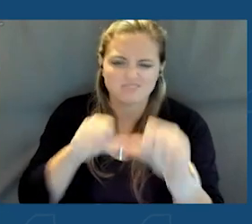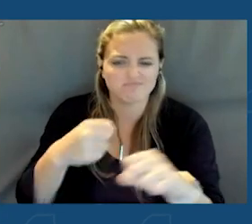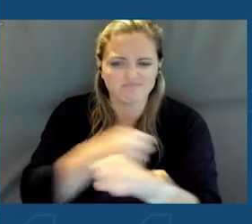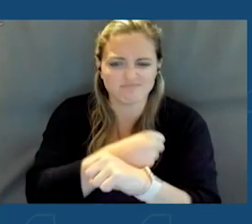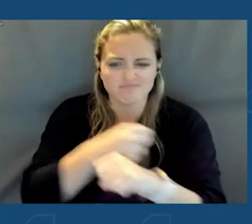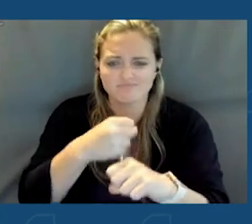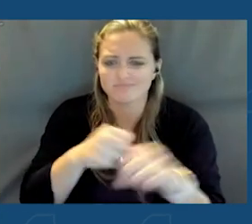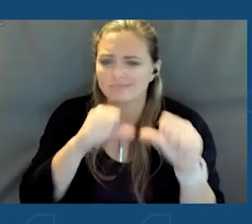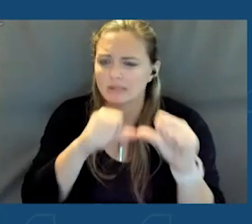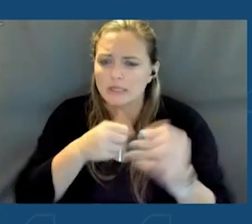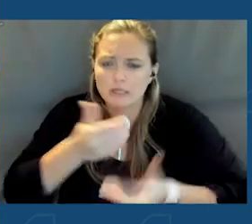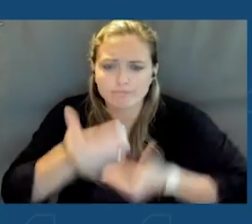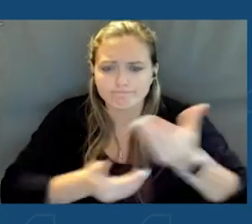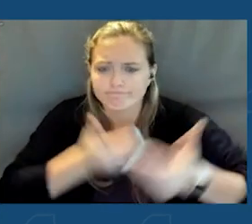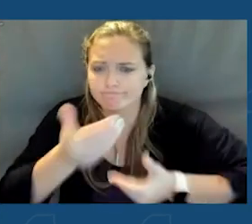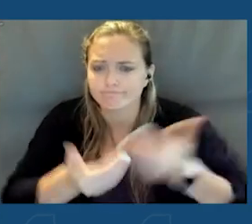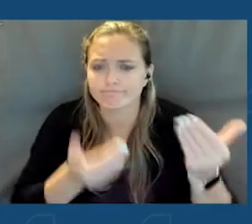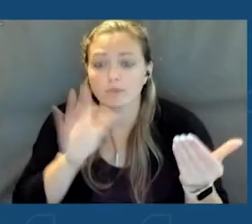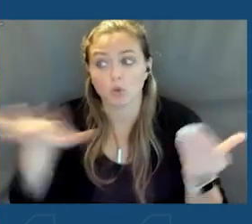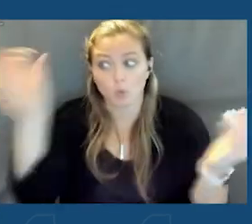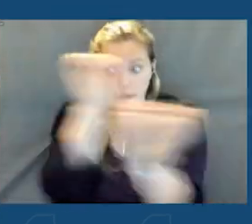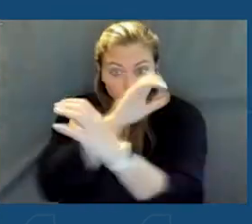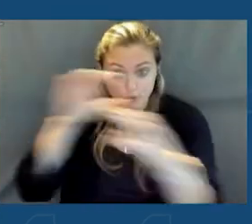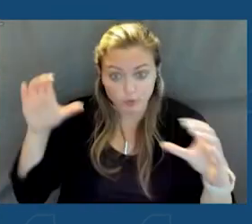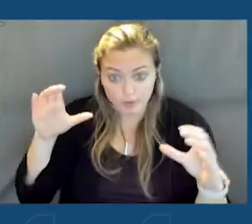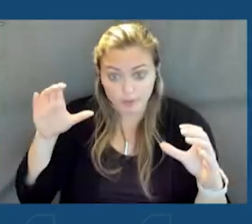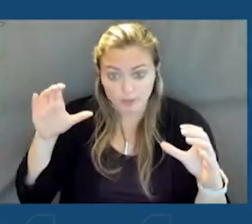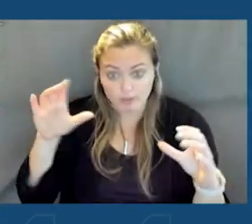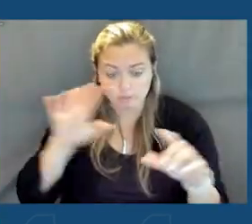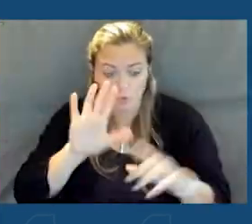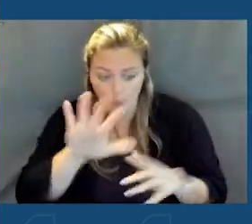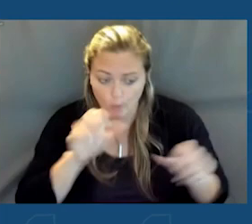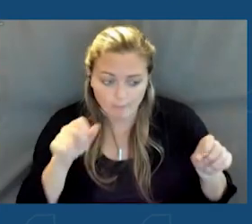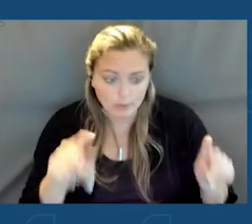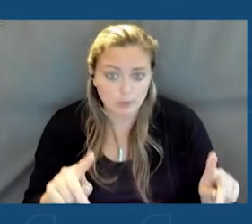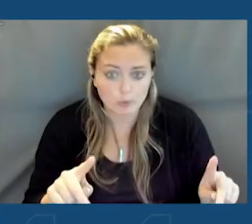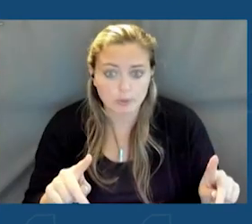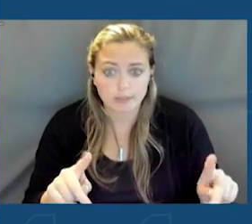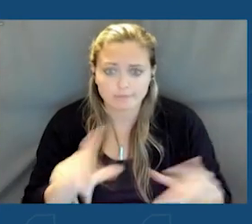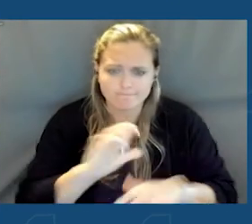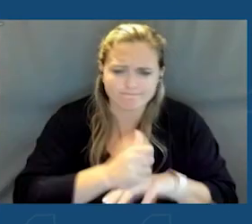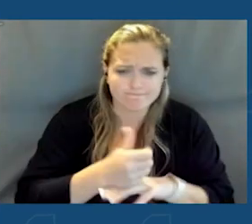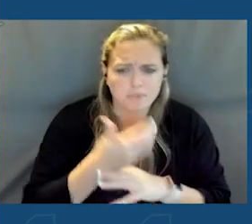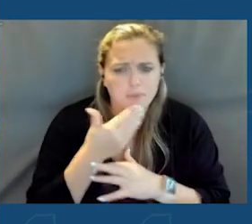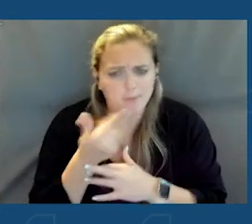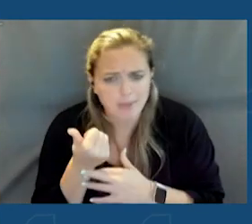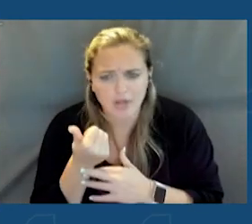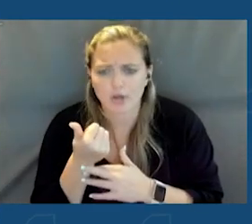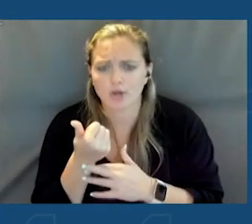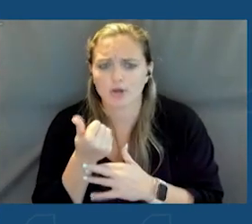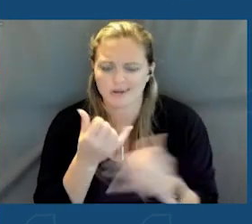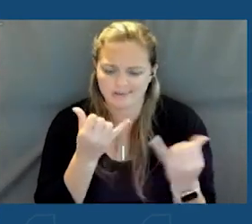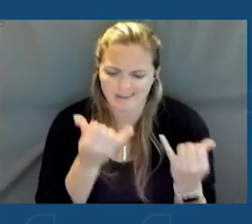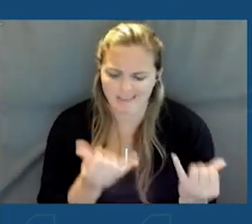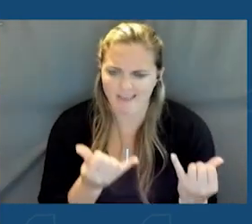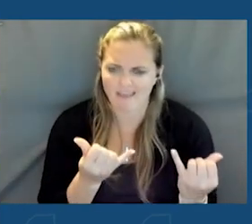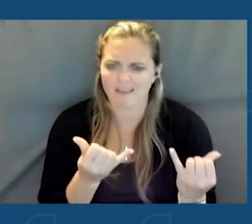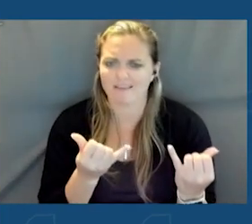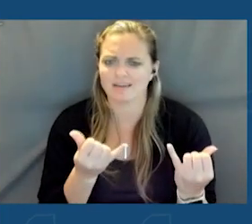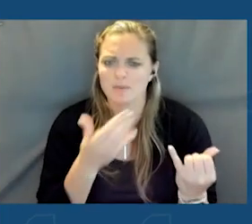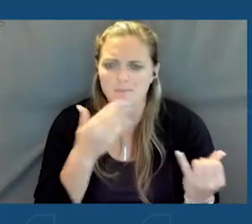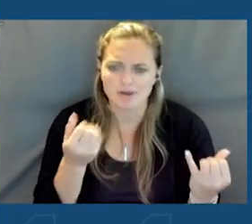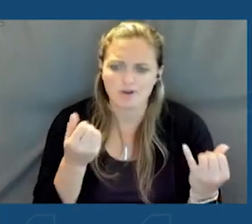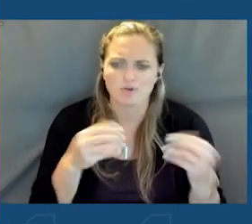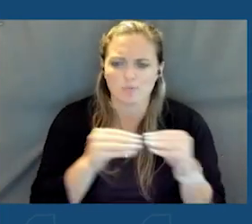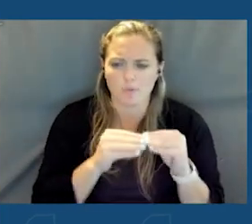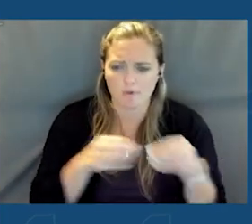keep moving, your dreams, the opportunities to create a better today and better